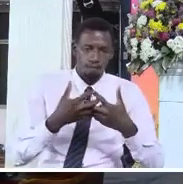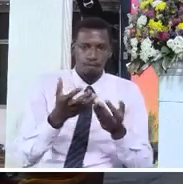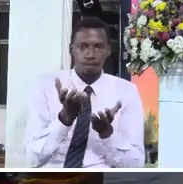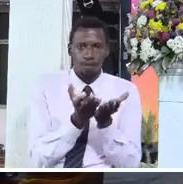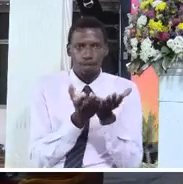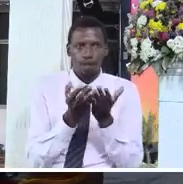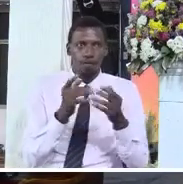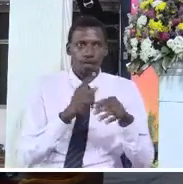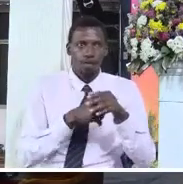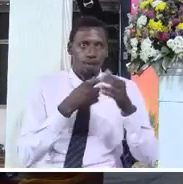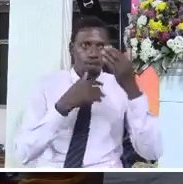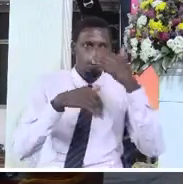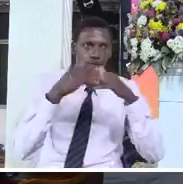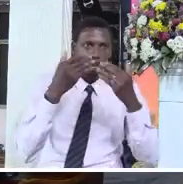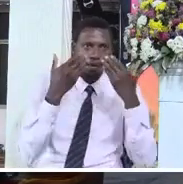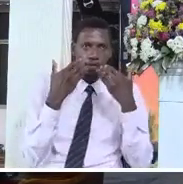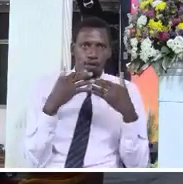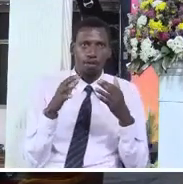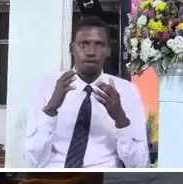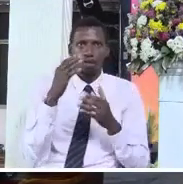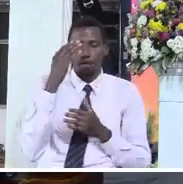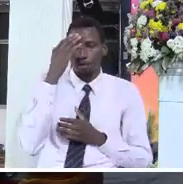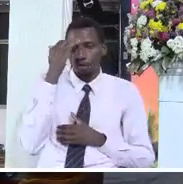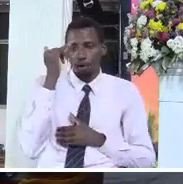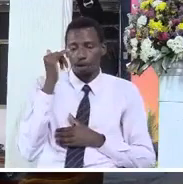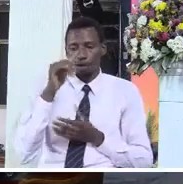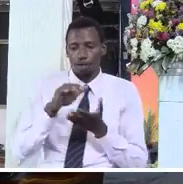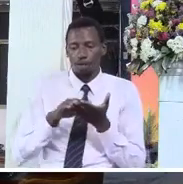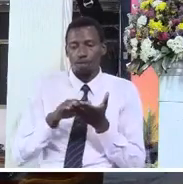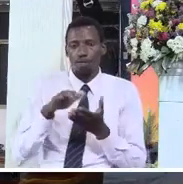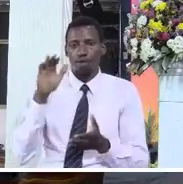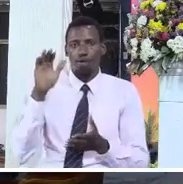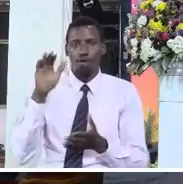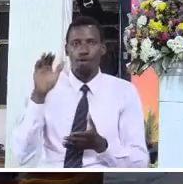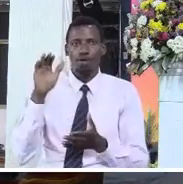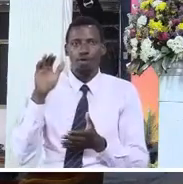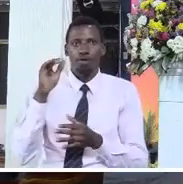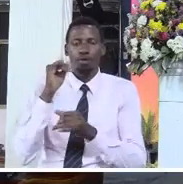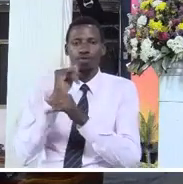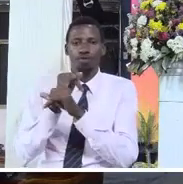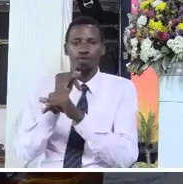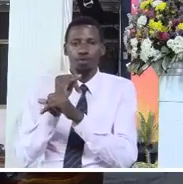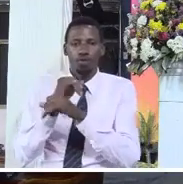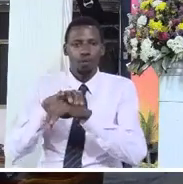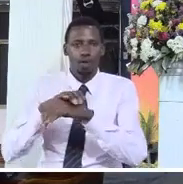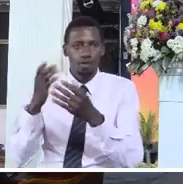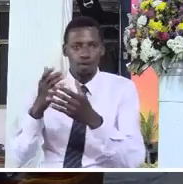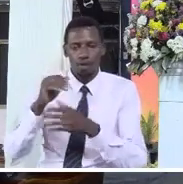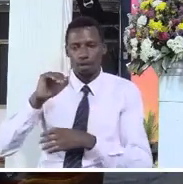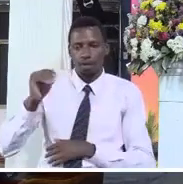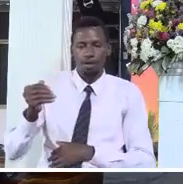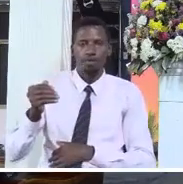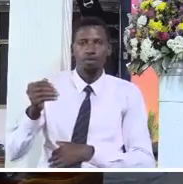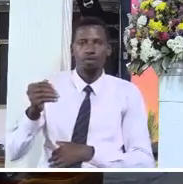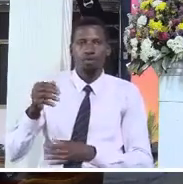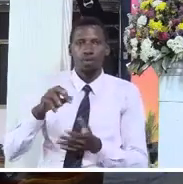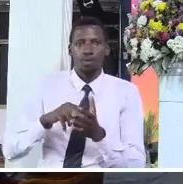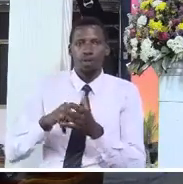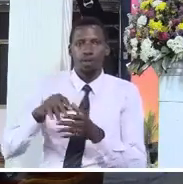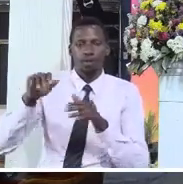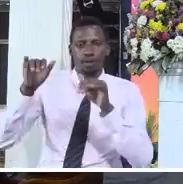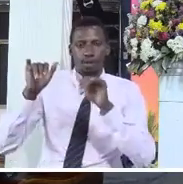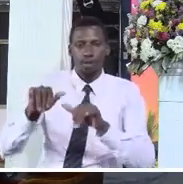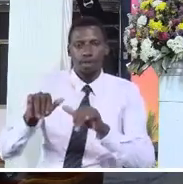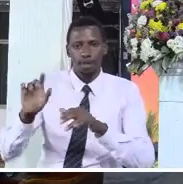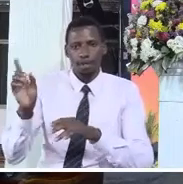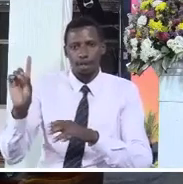after university, because most collar jobs are found within the city, they will remain in Nairobi